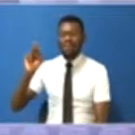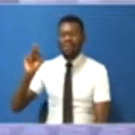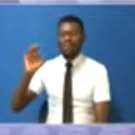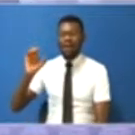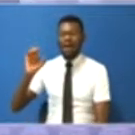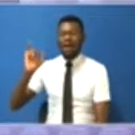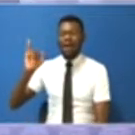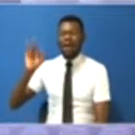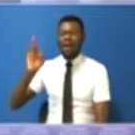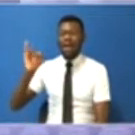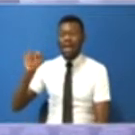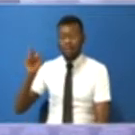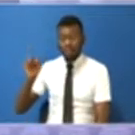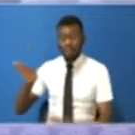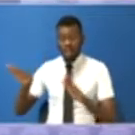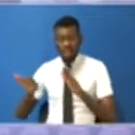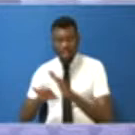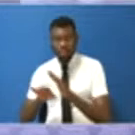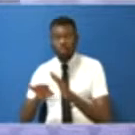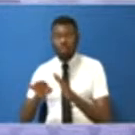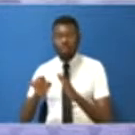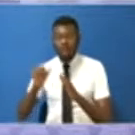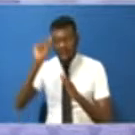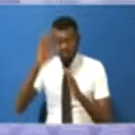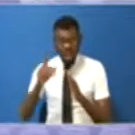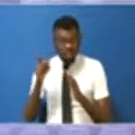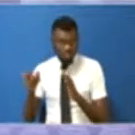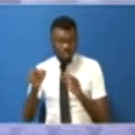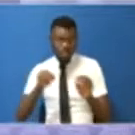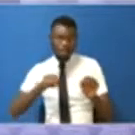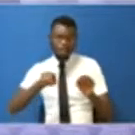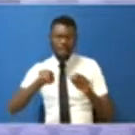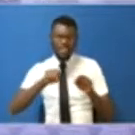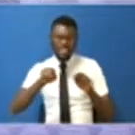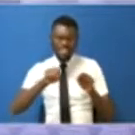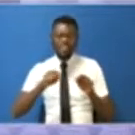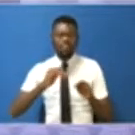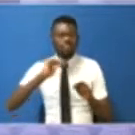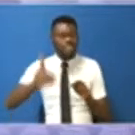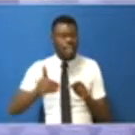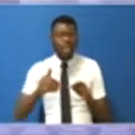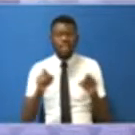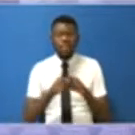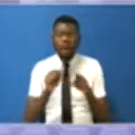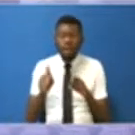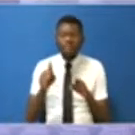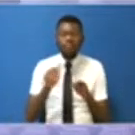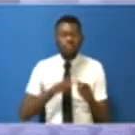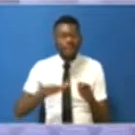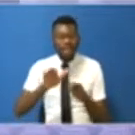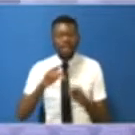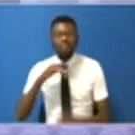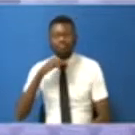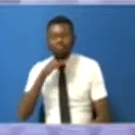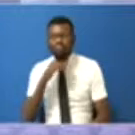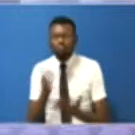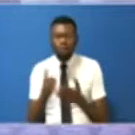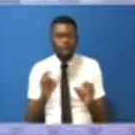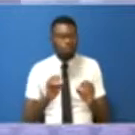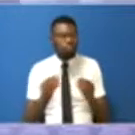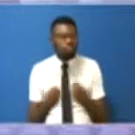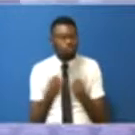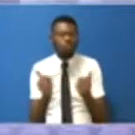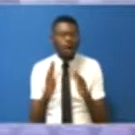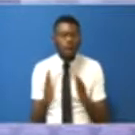mushiri is going to be the chief city manager now once you localize them to an area that these few sub counties these are will deal with garbage these are will deal with